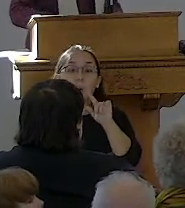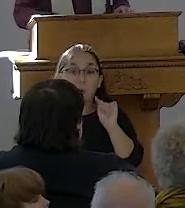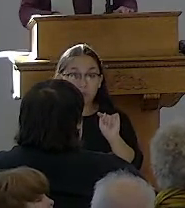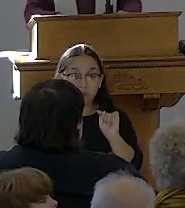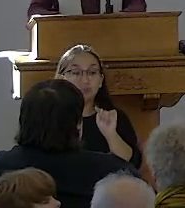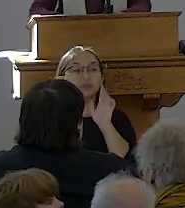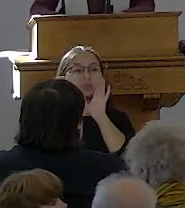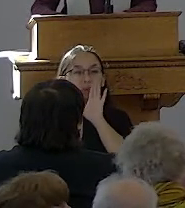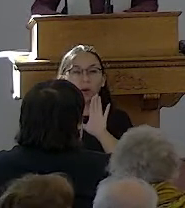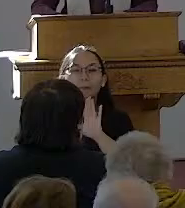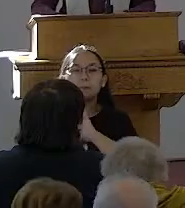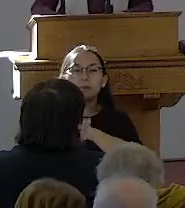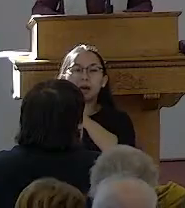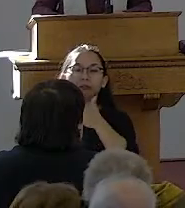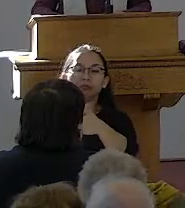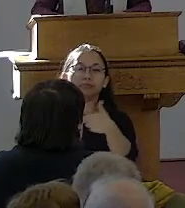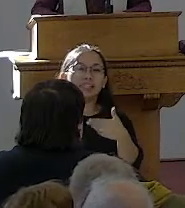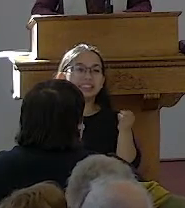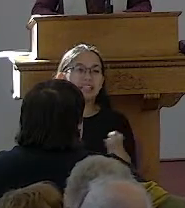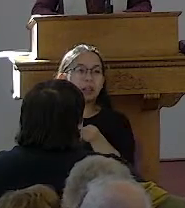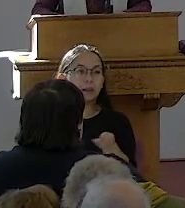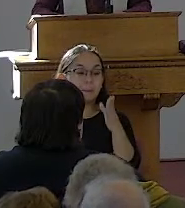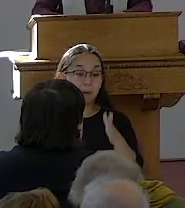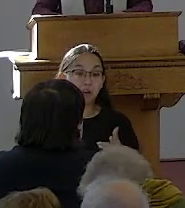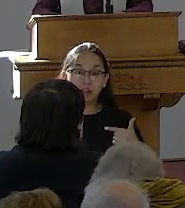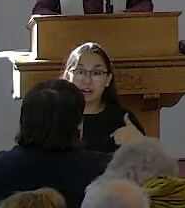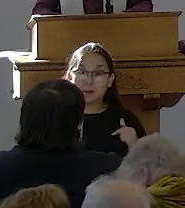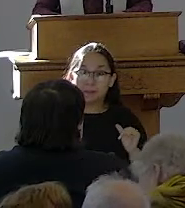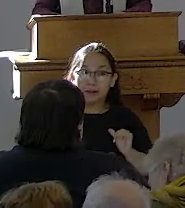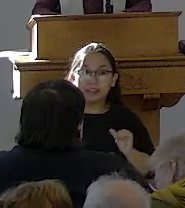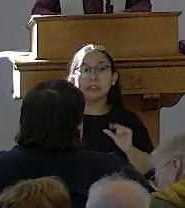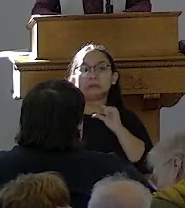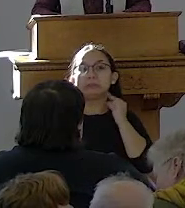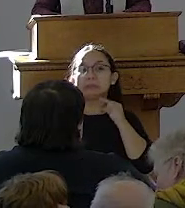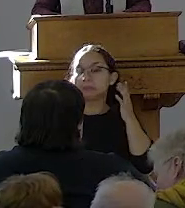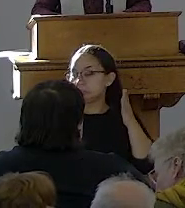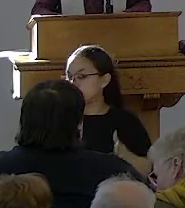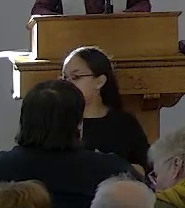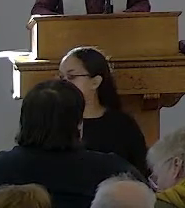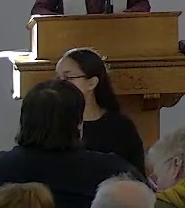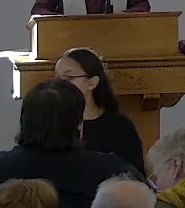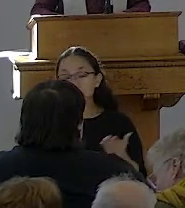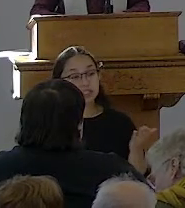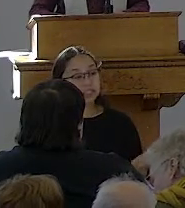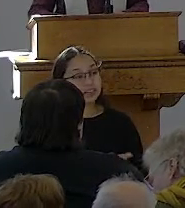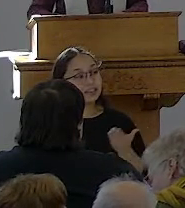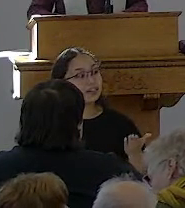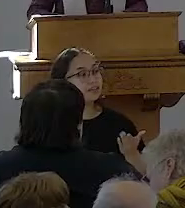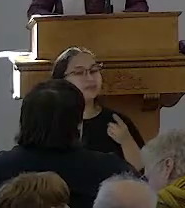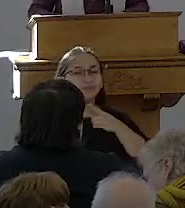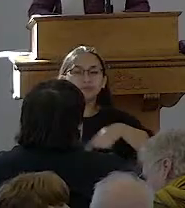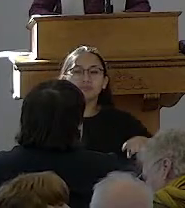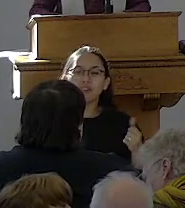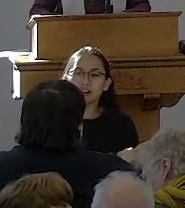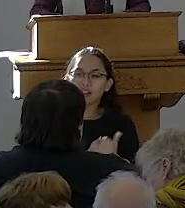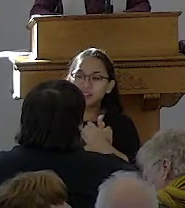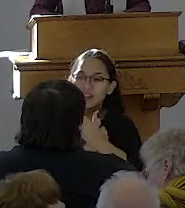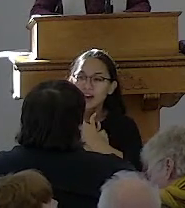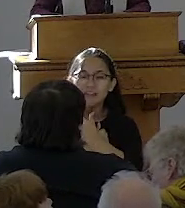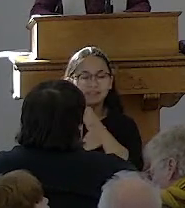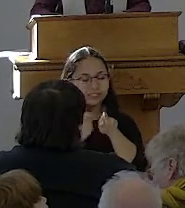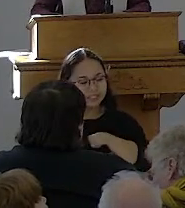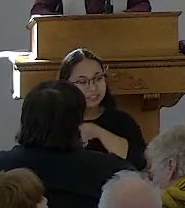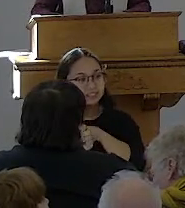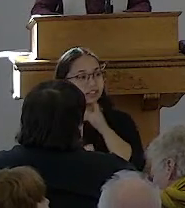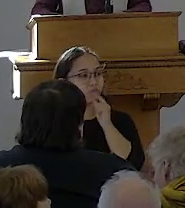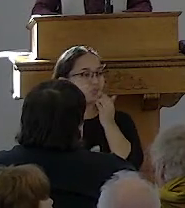worship. Here at UUCS, you are welcome and loved just as you are.